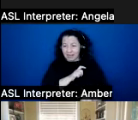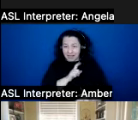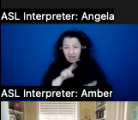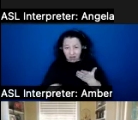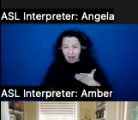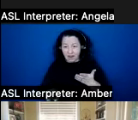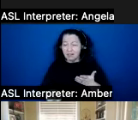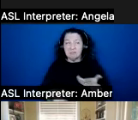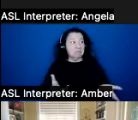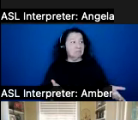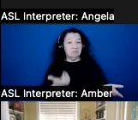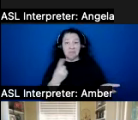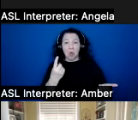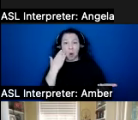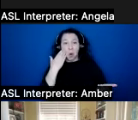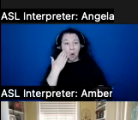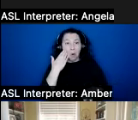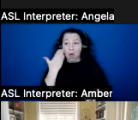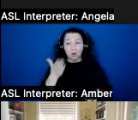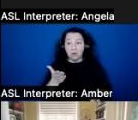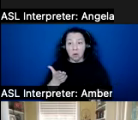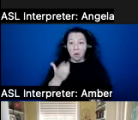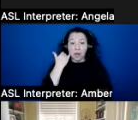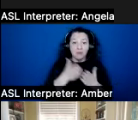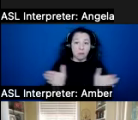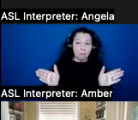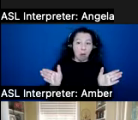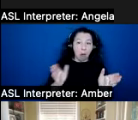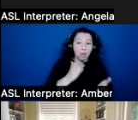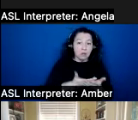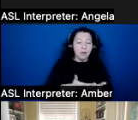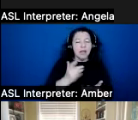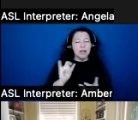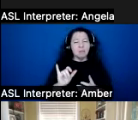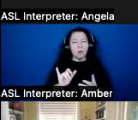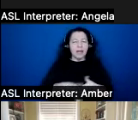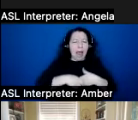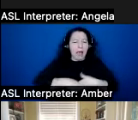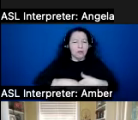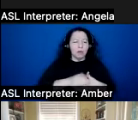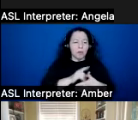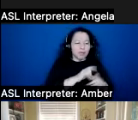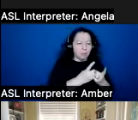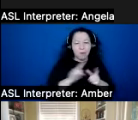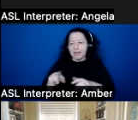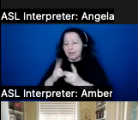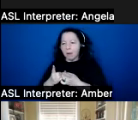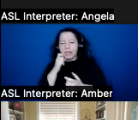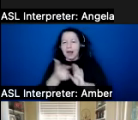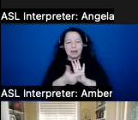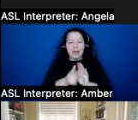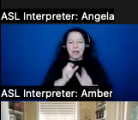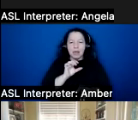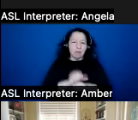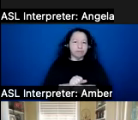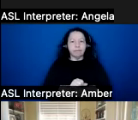MOUs are public documents. I know, that they're like a handshake between two departments. And it's not a legal binding document, but I don't